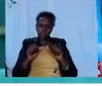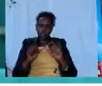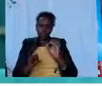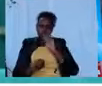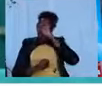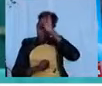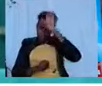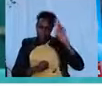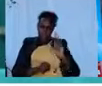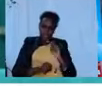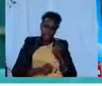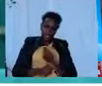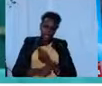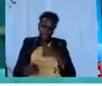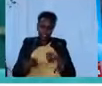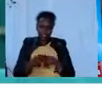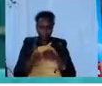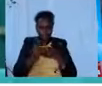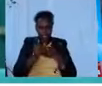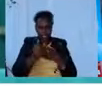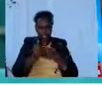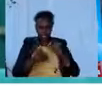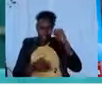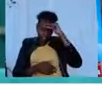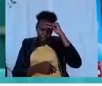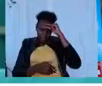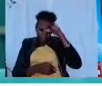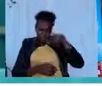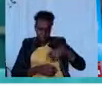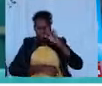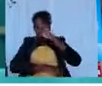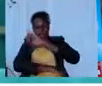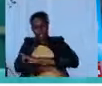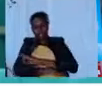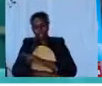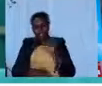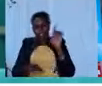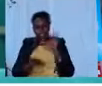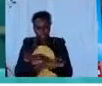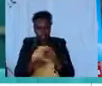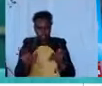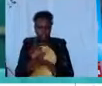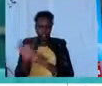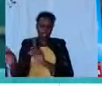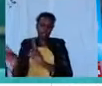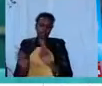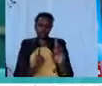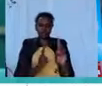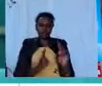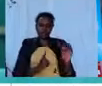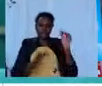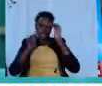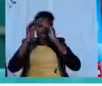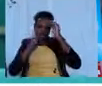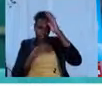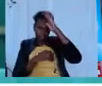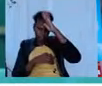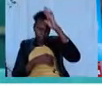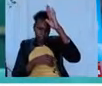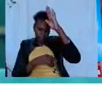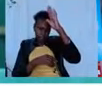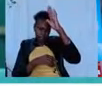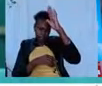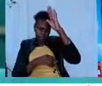The Lord, you continue to guide the government of the day in each and everything that they are doing. Heavenly Father,